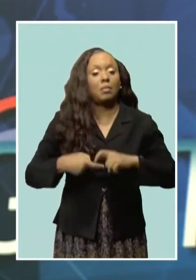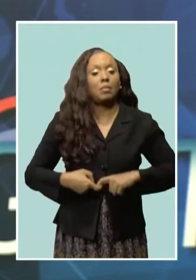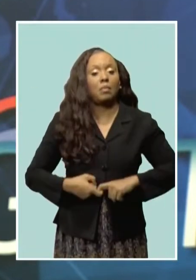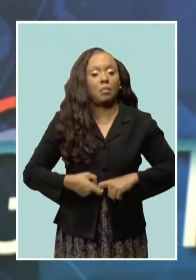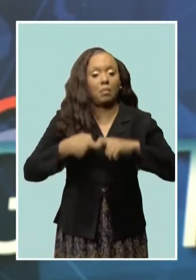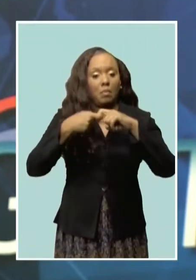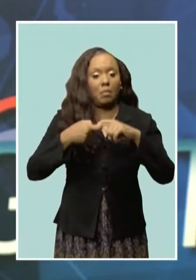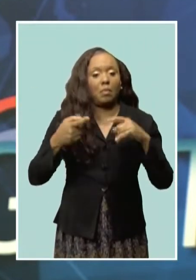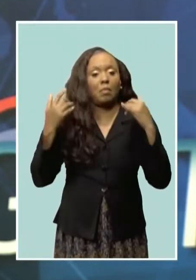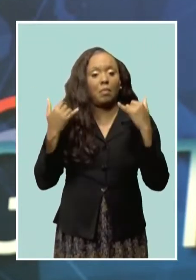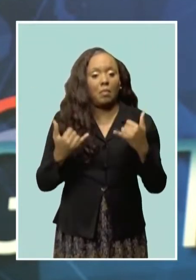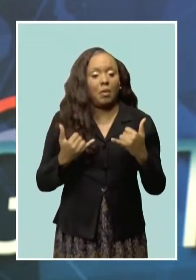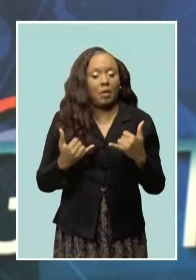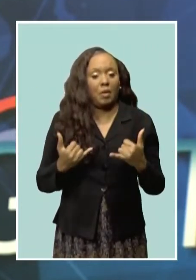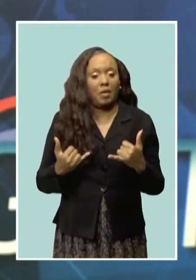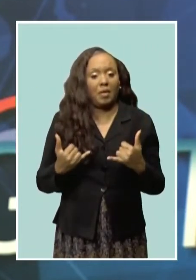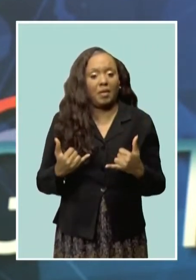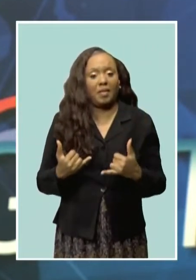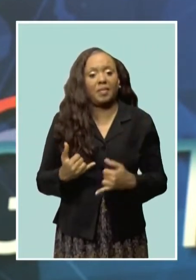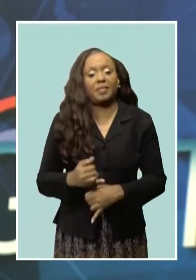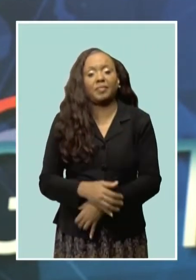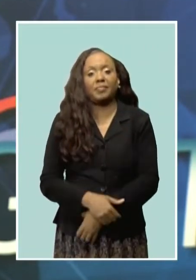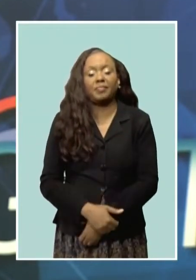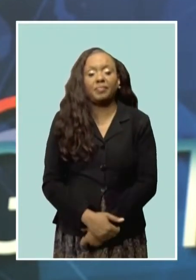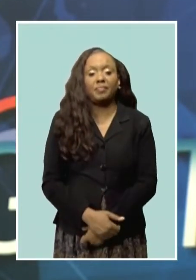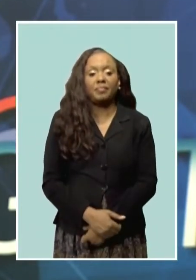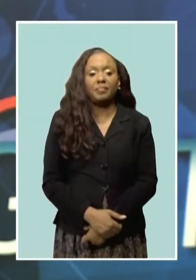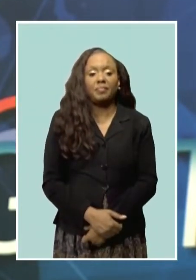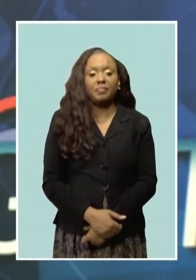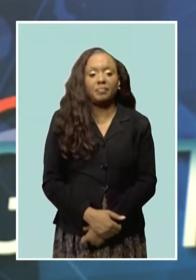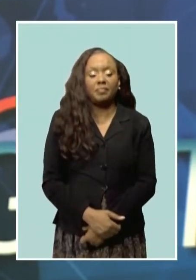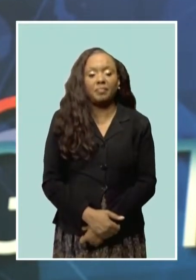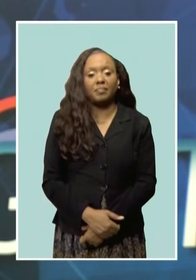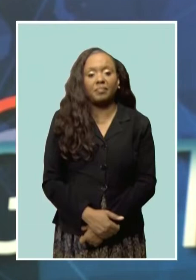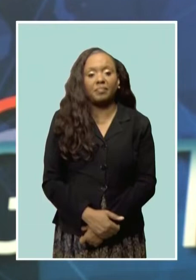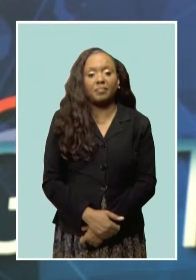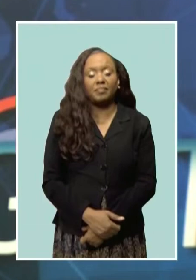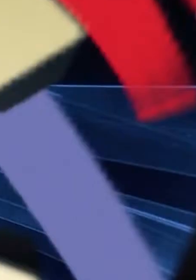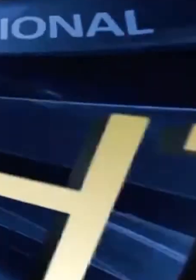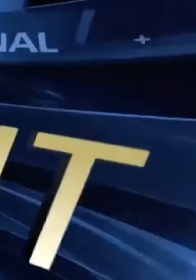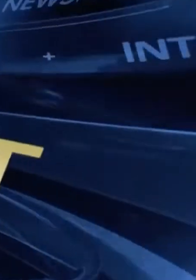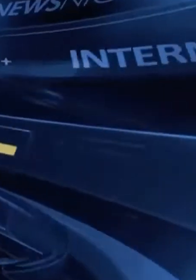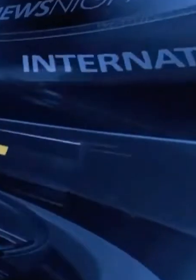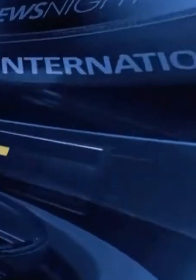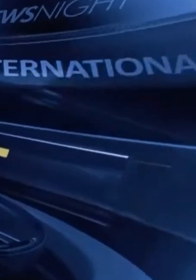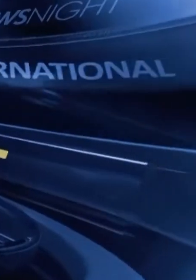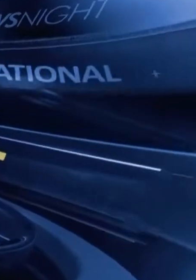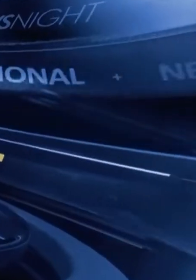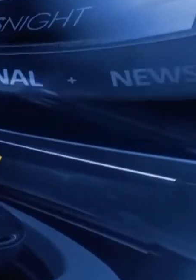when government implements its parental leave policy? We'll tell you what's being considered.